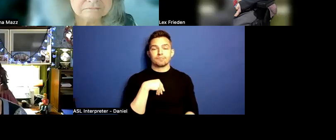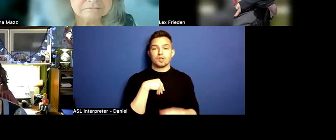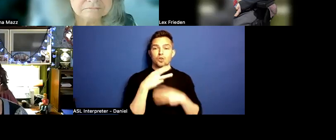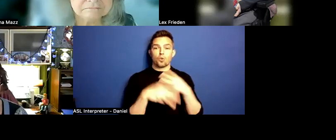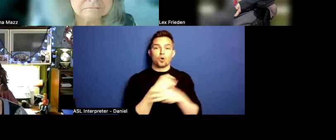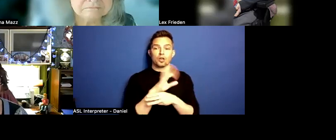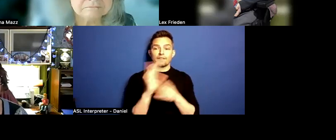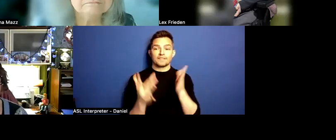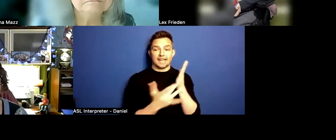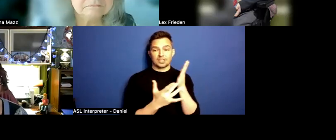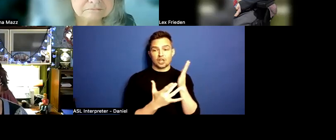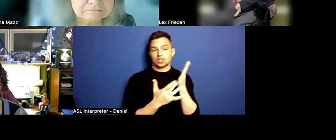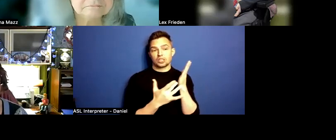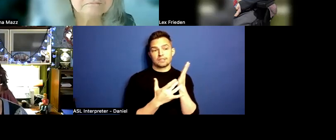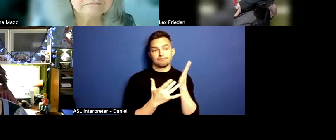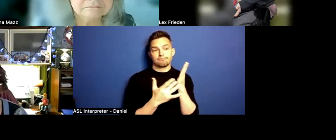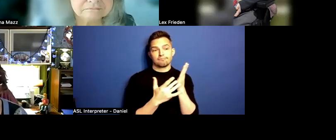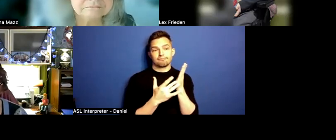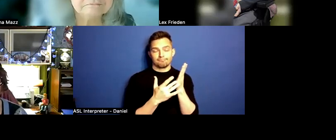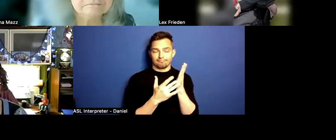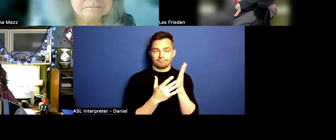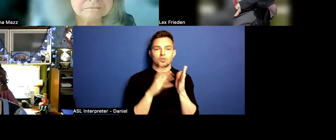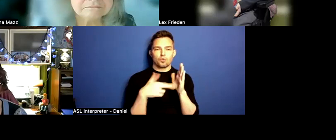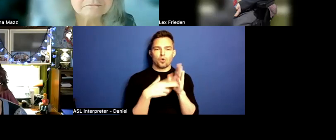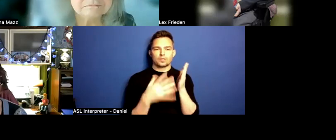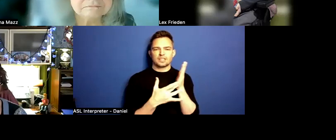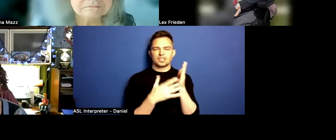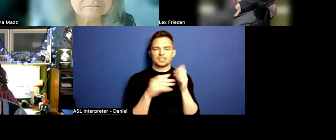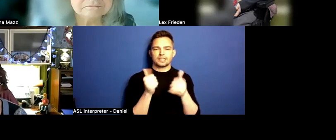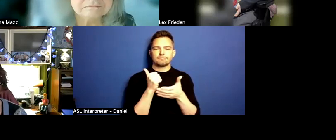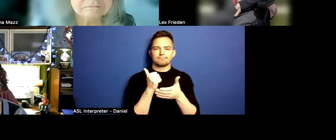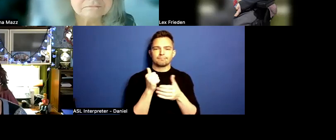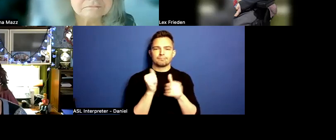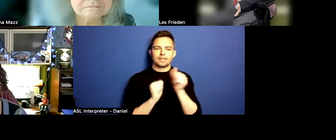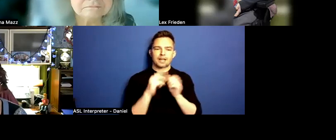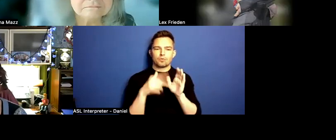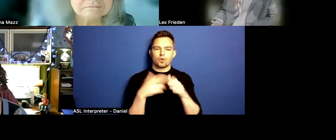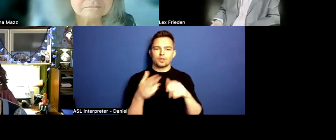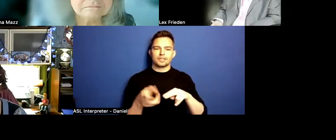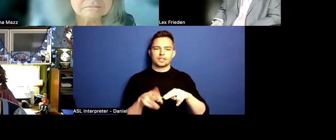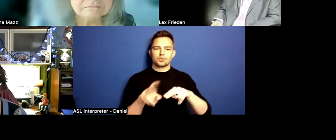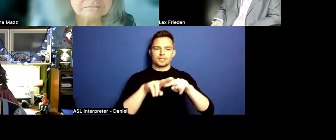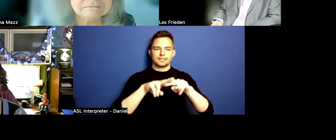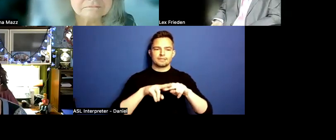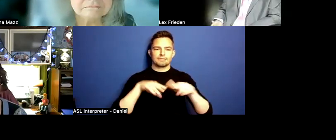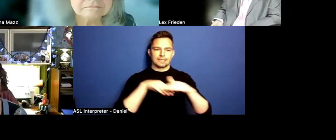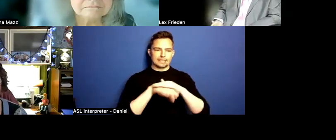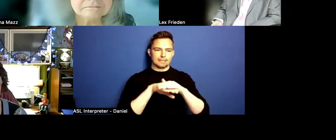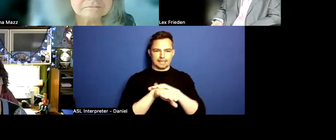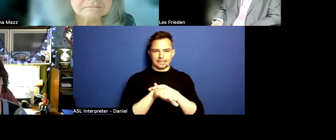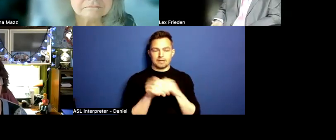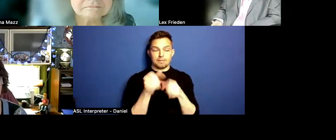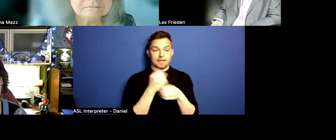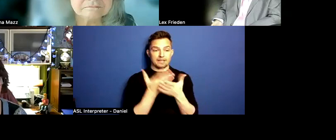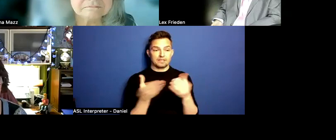technology can play in increasing accessibility, and making things more accessible. I mean, I think